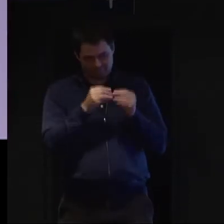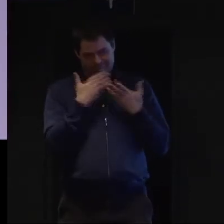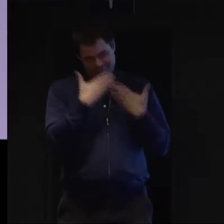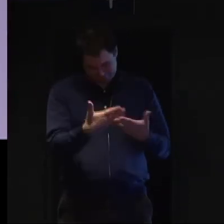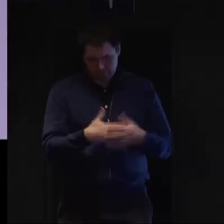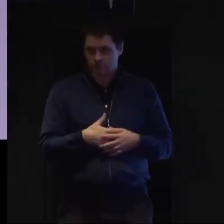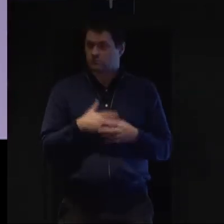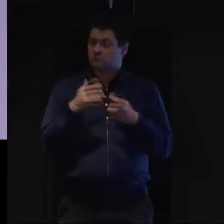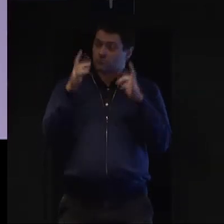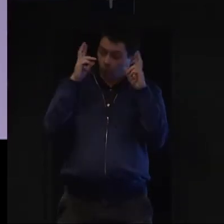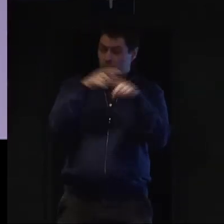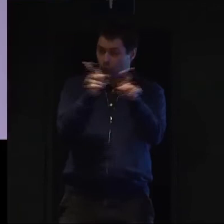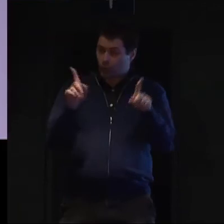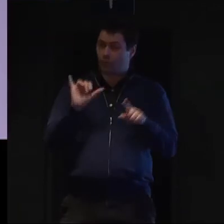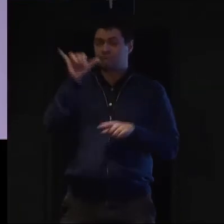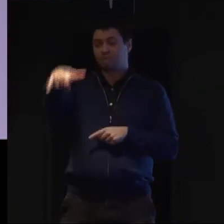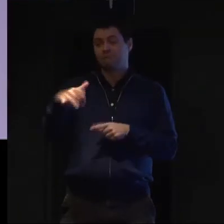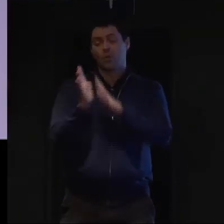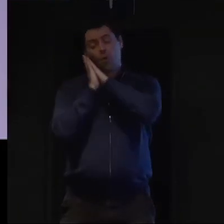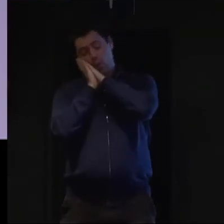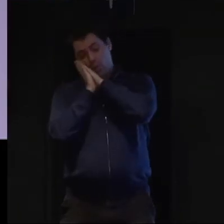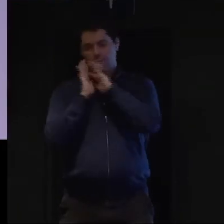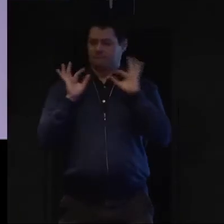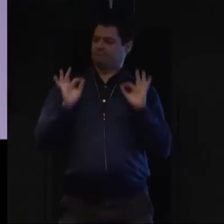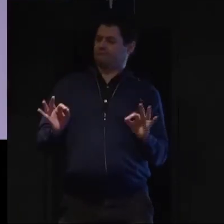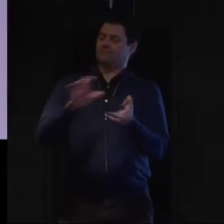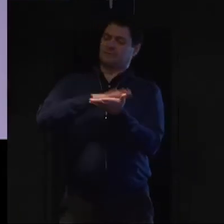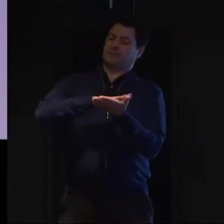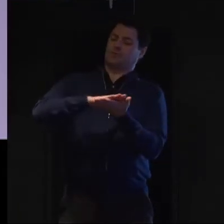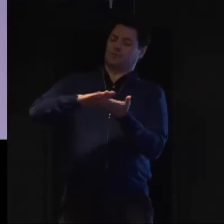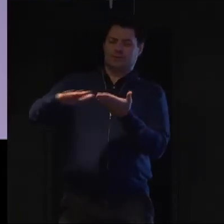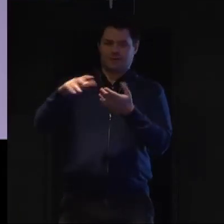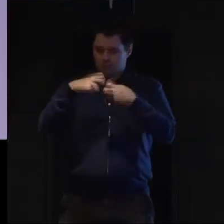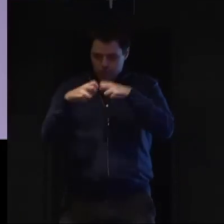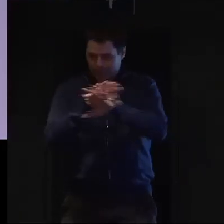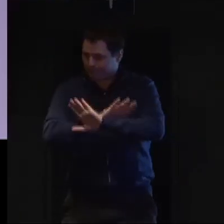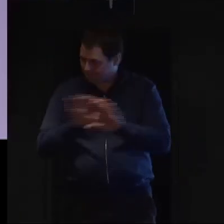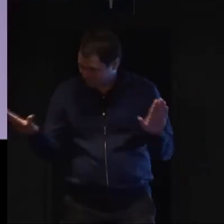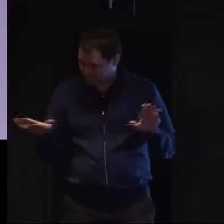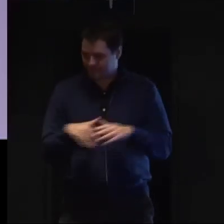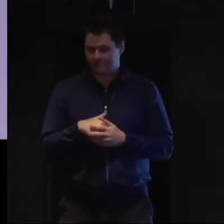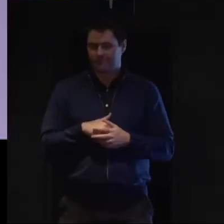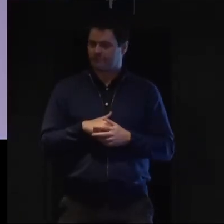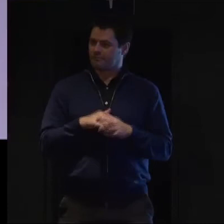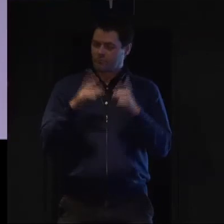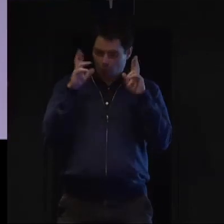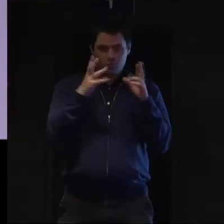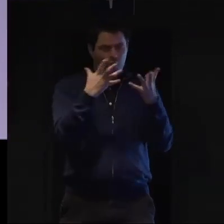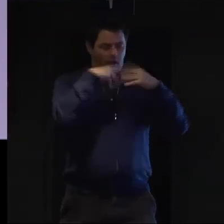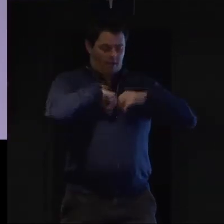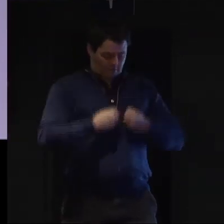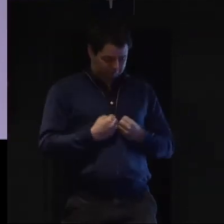well and your journey home is an easy one. Be inspired and inspire others with what you've